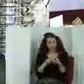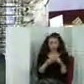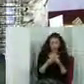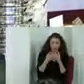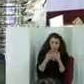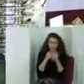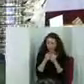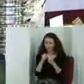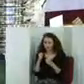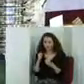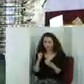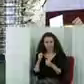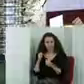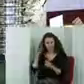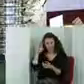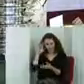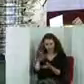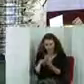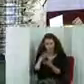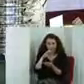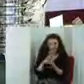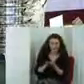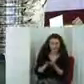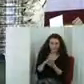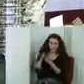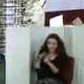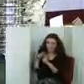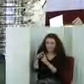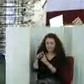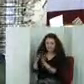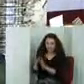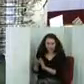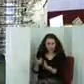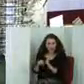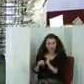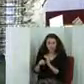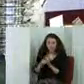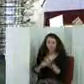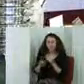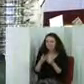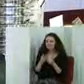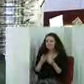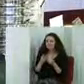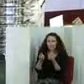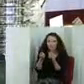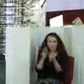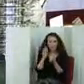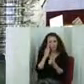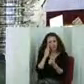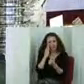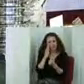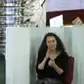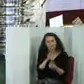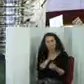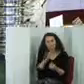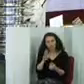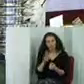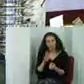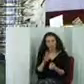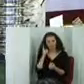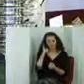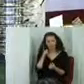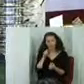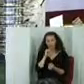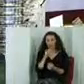husbands, wives, significant others. Come knowing that this is your table, not ours.